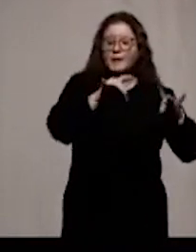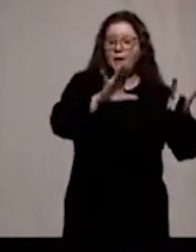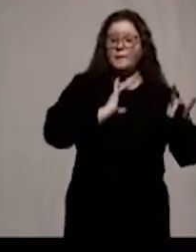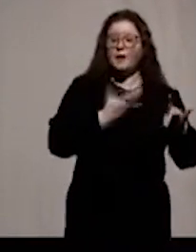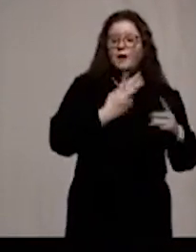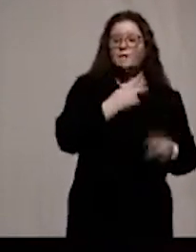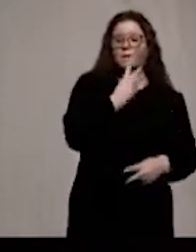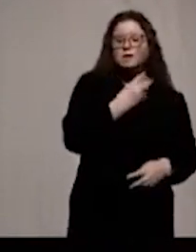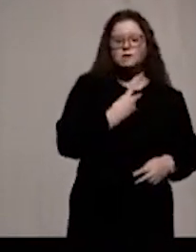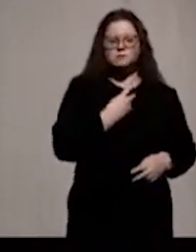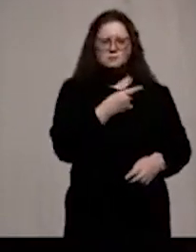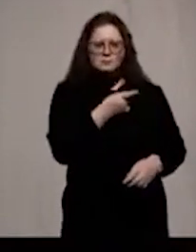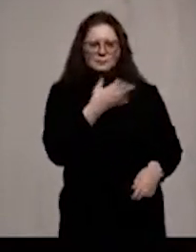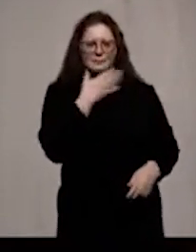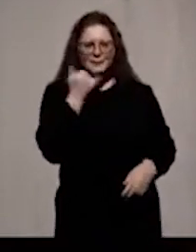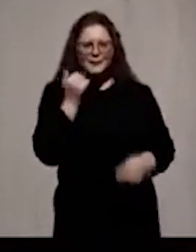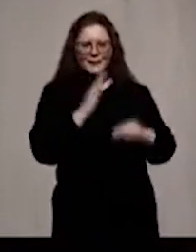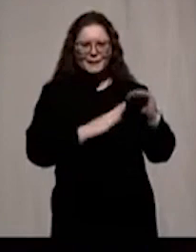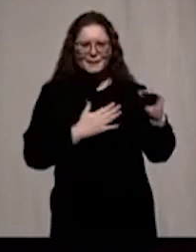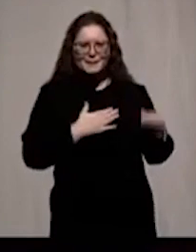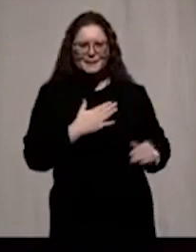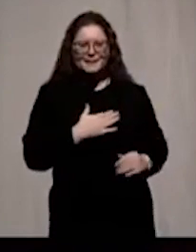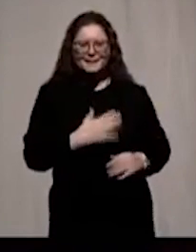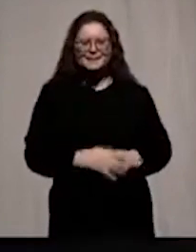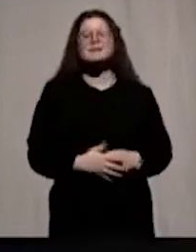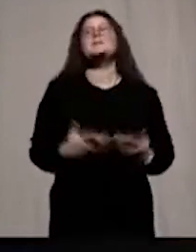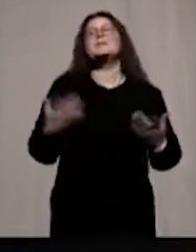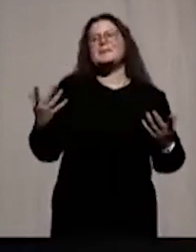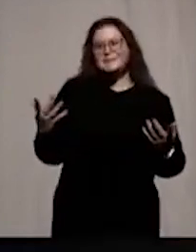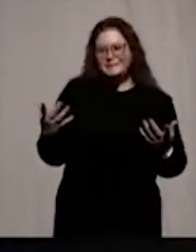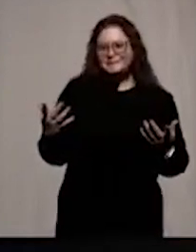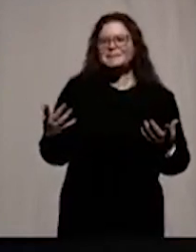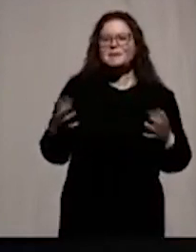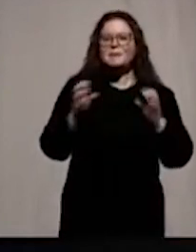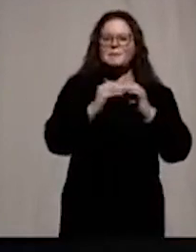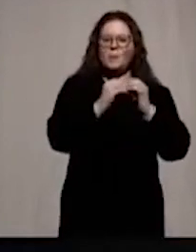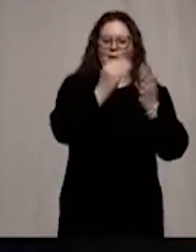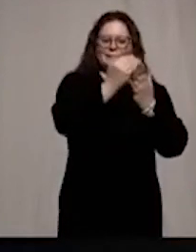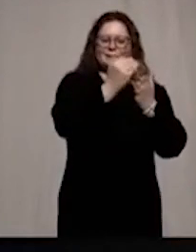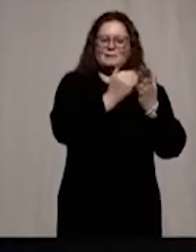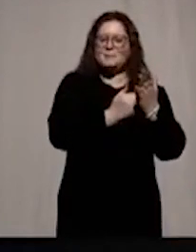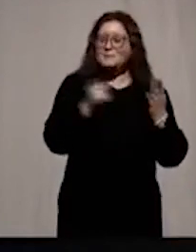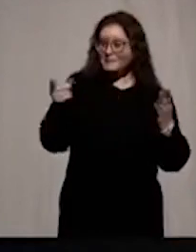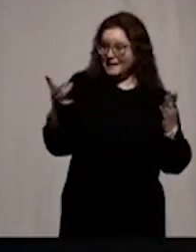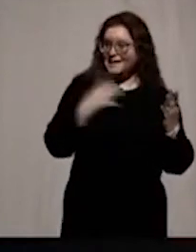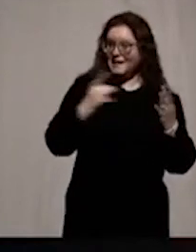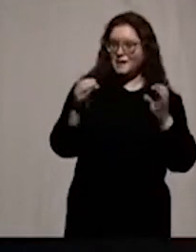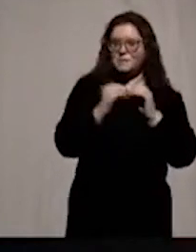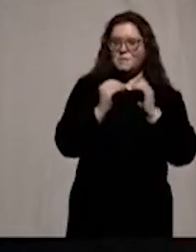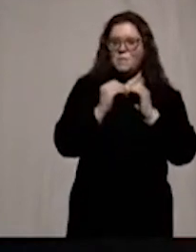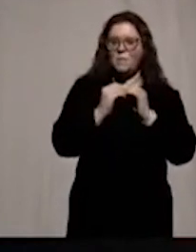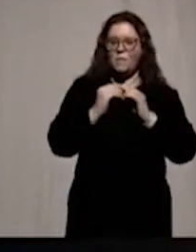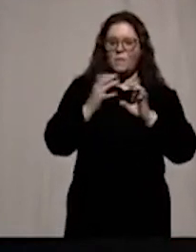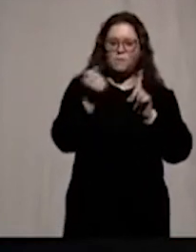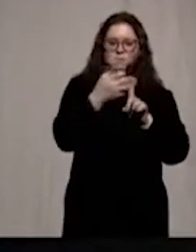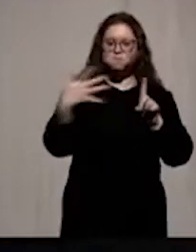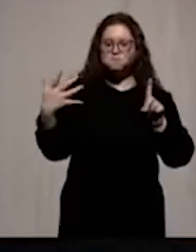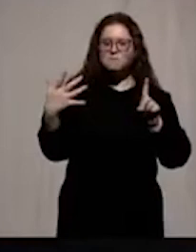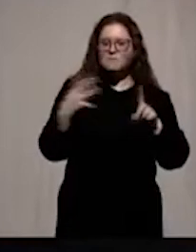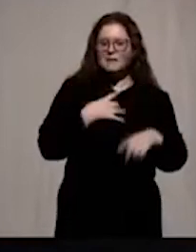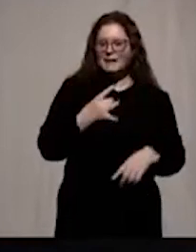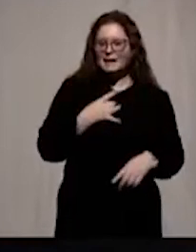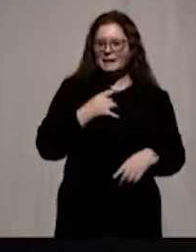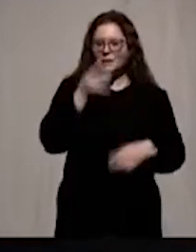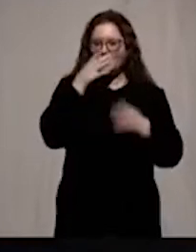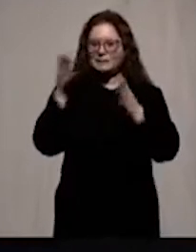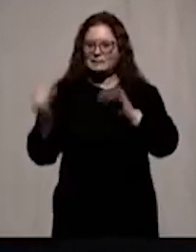better. Pretty deep. I mean, we were going for a literal aspect, but I like that because that's going to lead into what we're going to do next. I